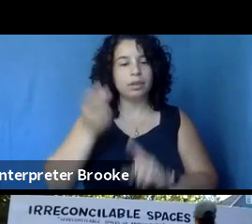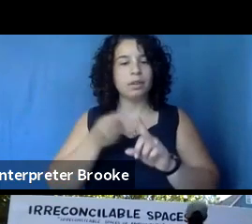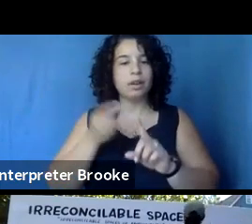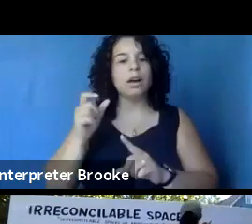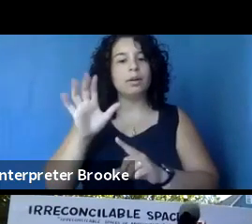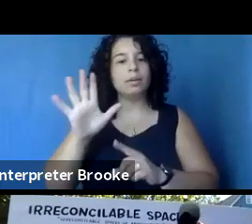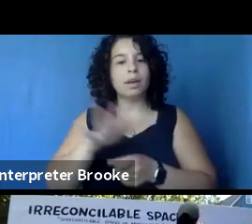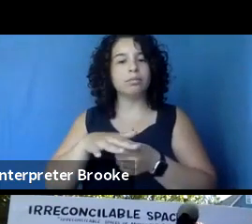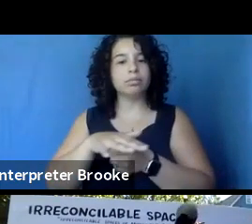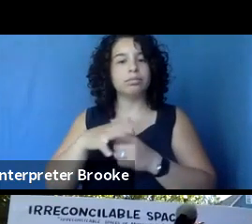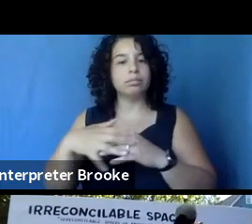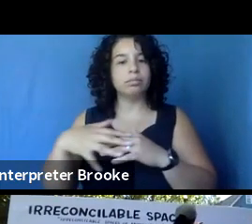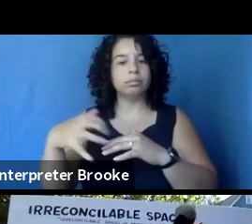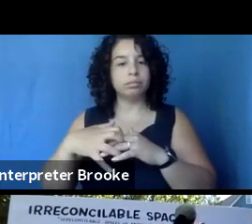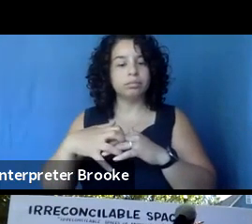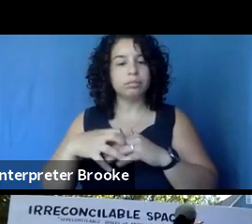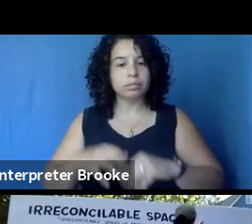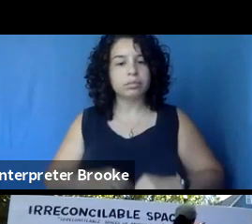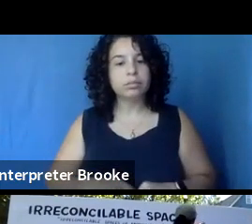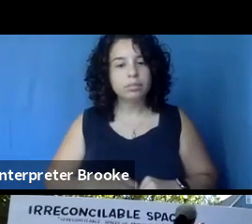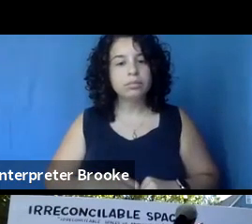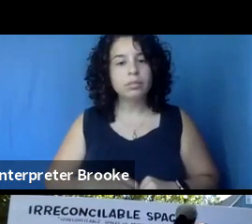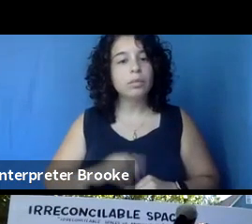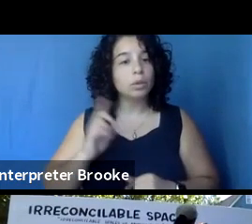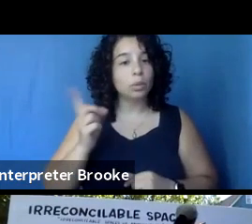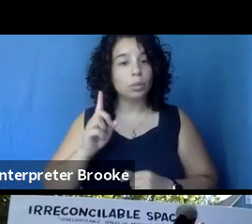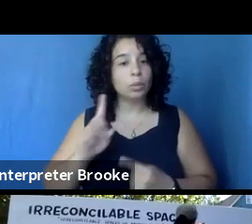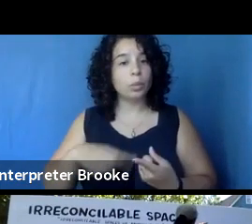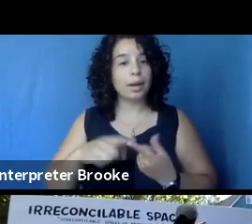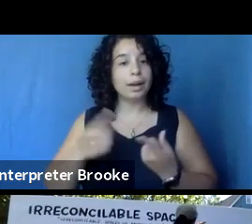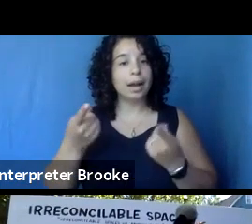of Point Elliott in